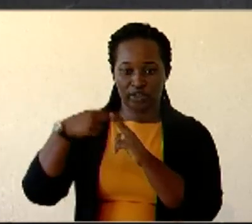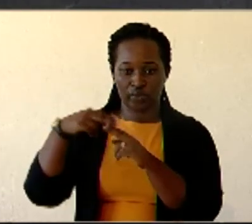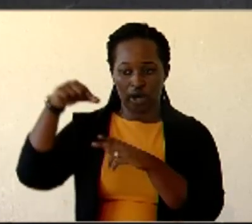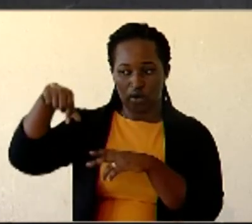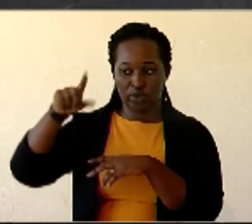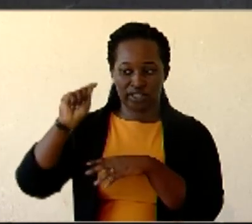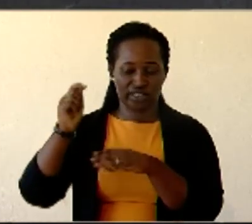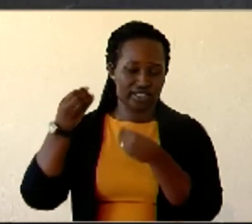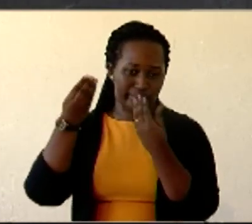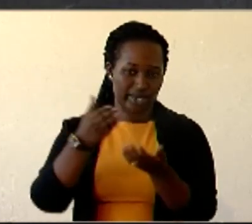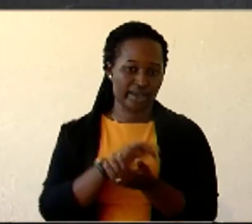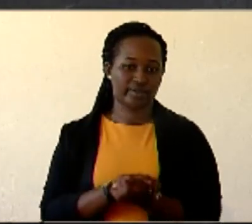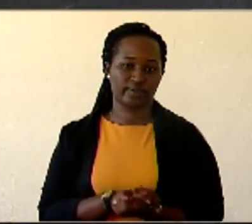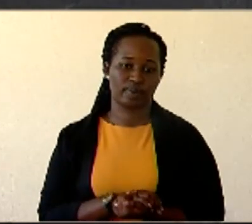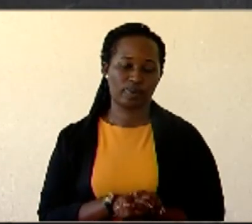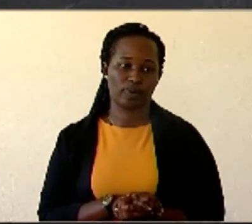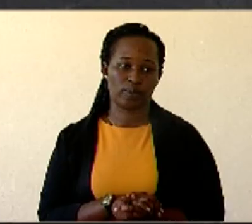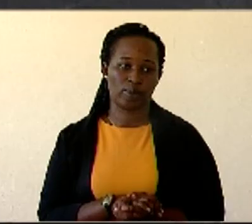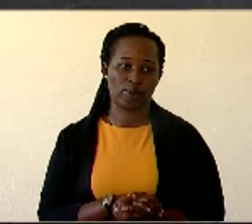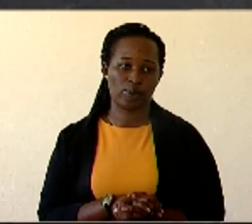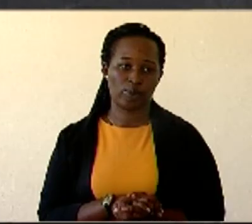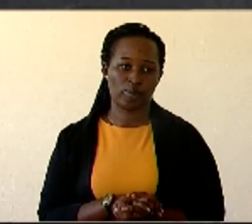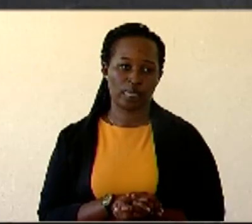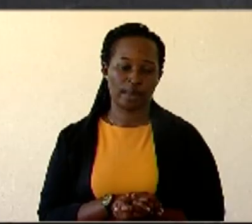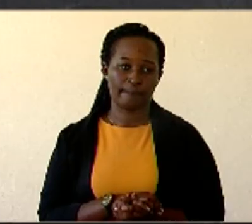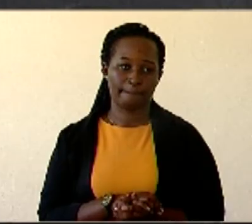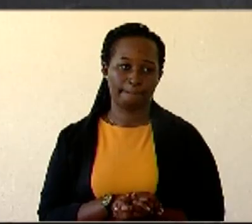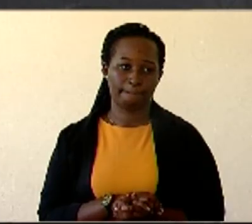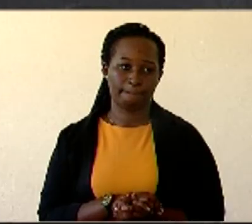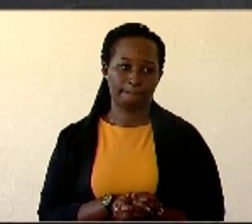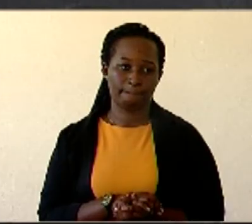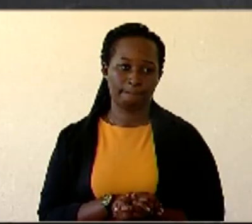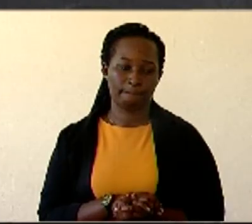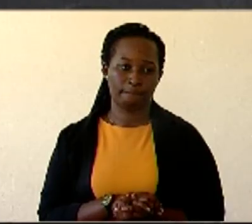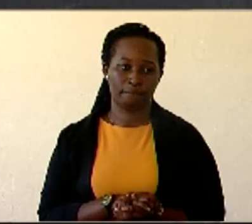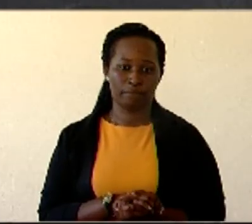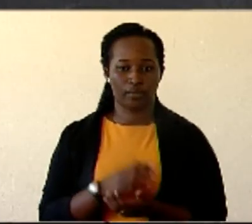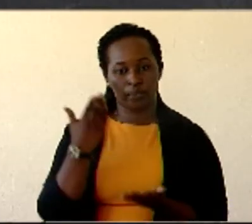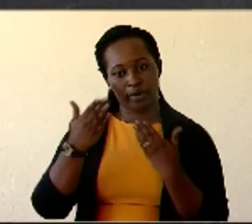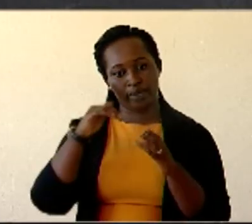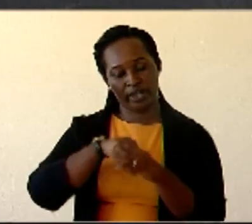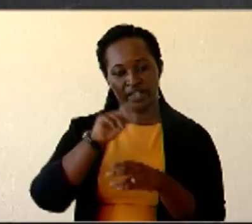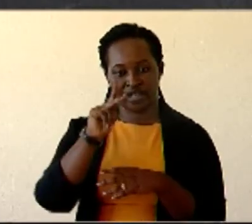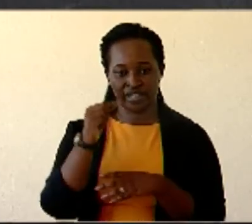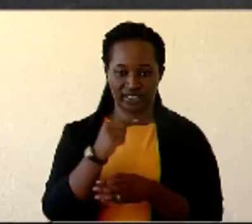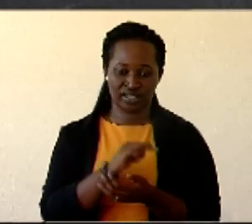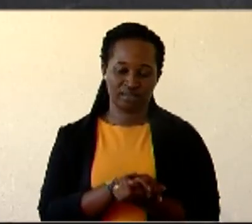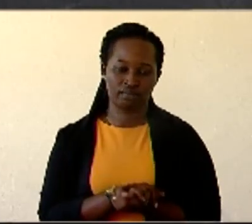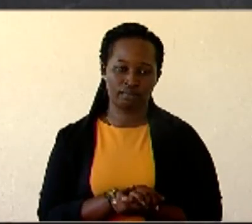if on the x-axis we have quantity supplied, maybe in kilograms, it can be